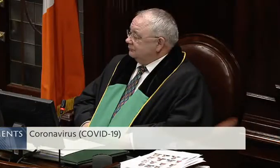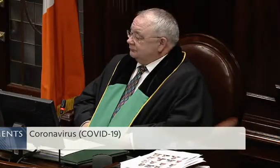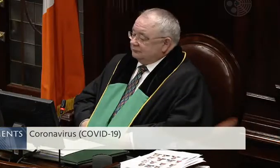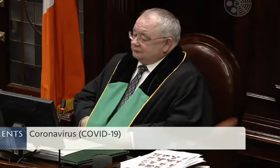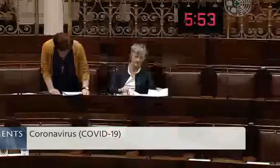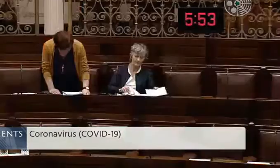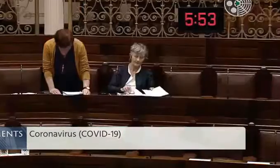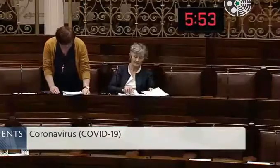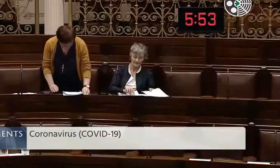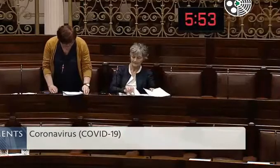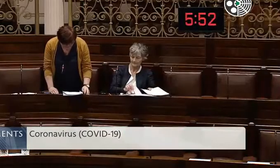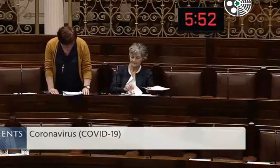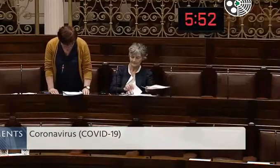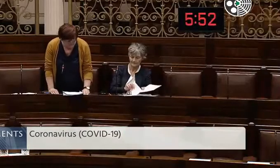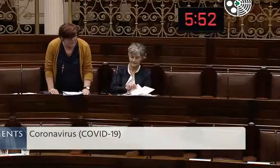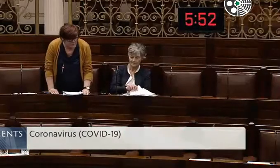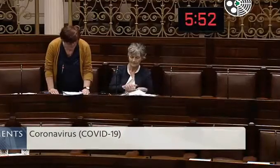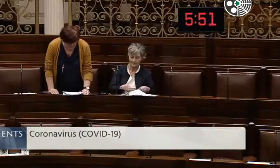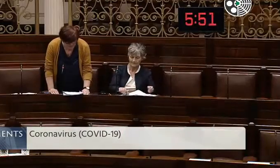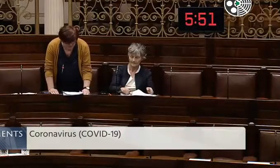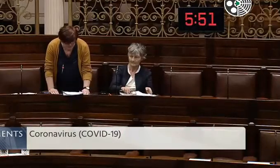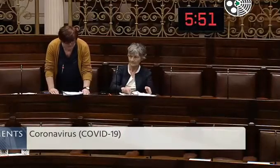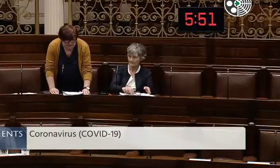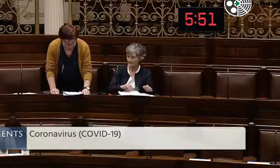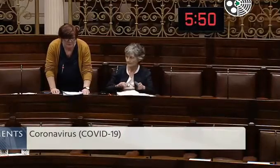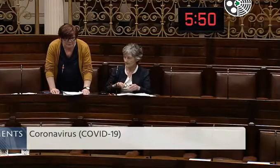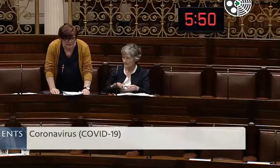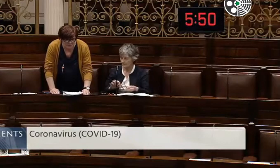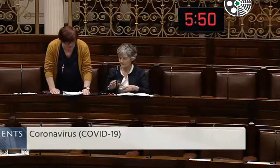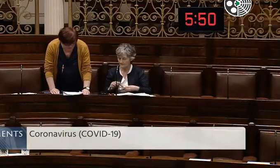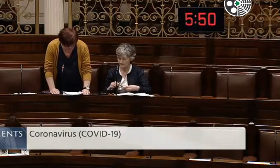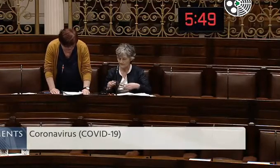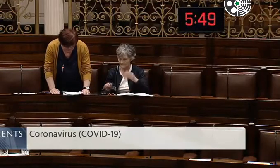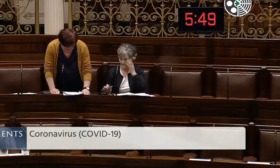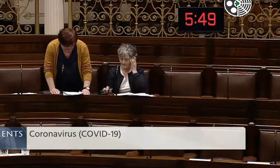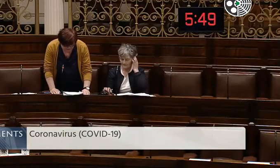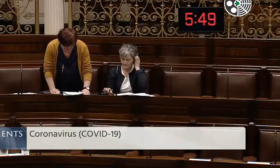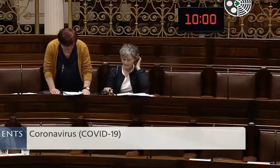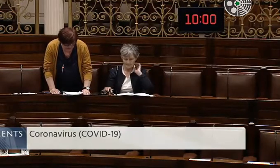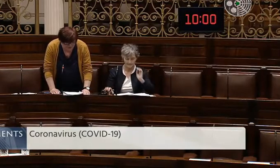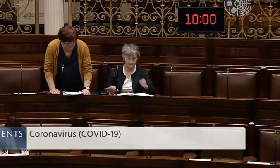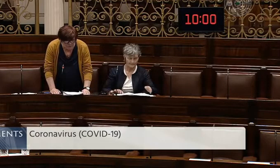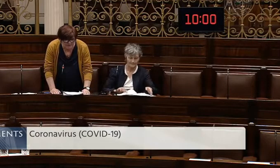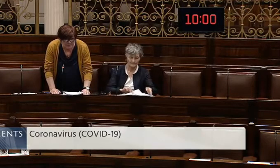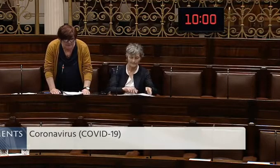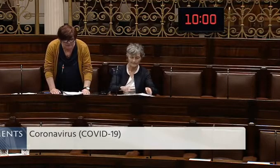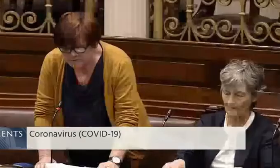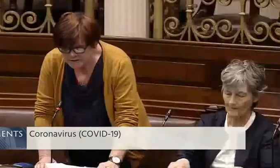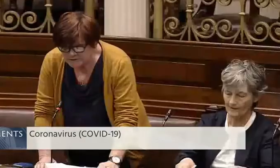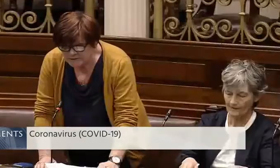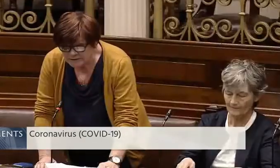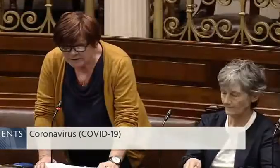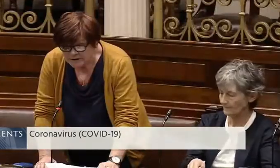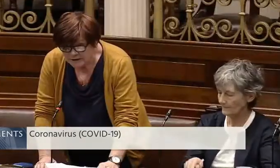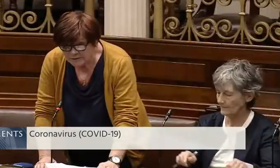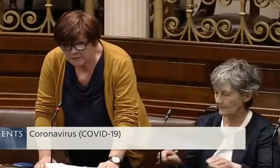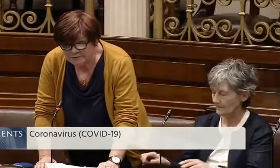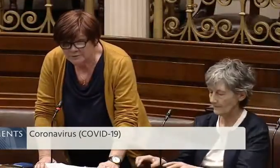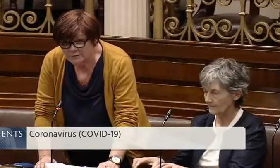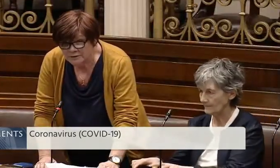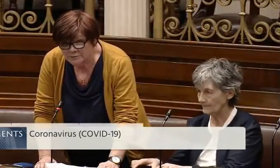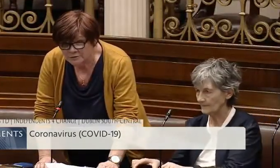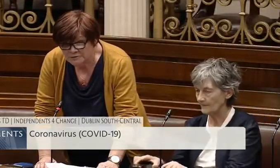Thank you, Ciarán Cole. Again, I only have the 4 minutes, so I'll have to evade the niceties. But I do want to say, starting off, that I